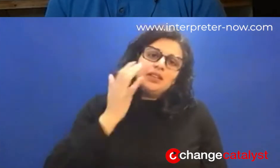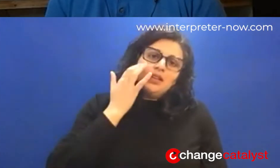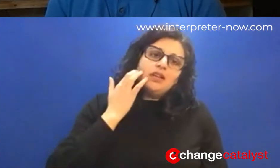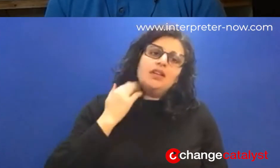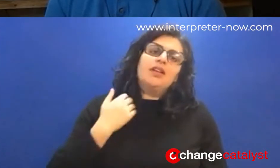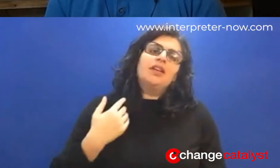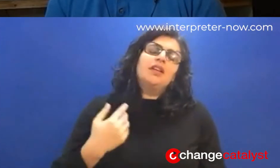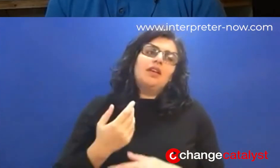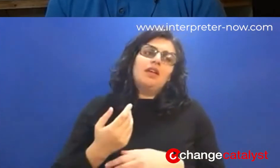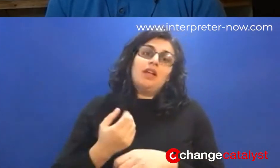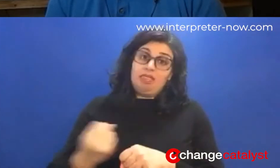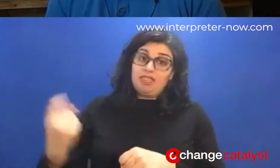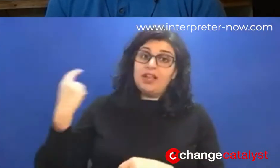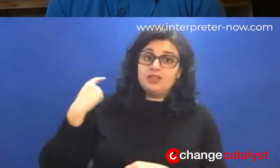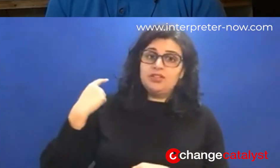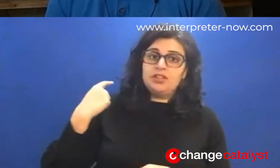last year about